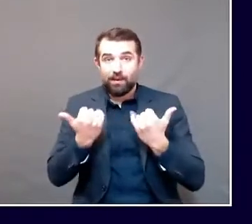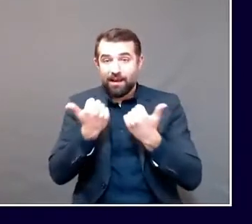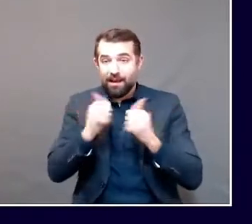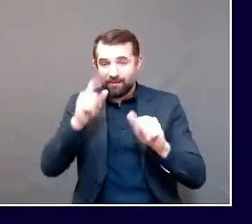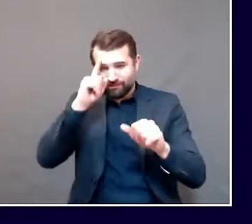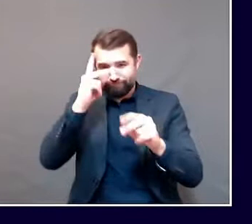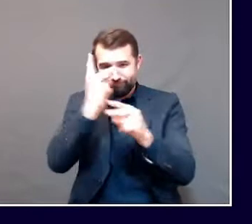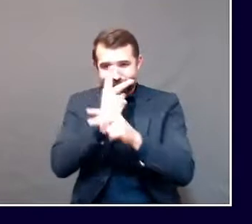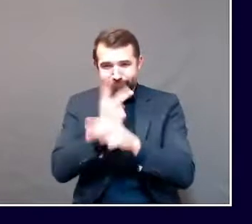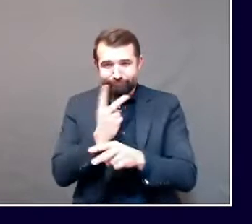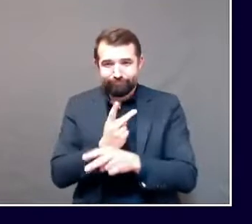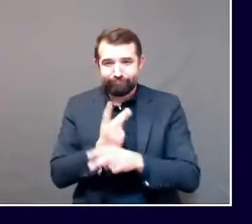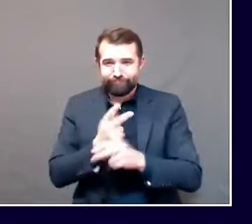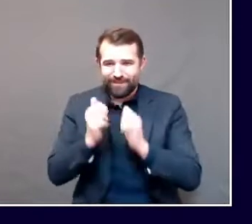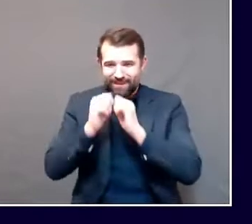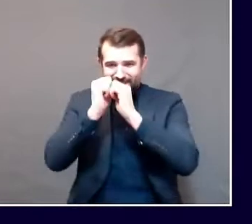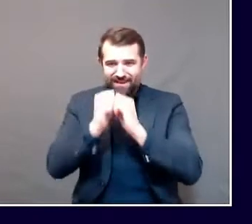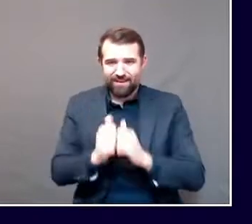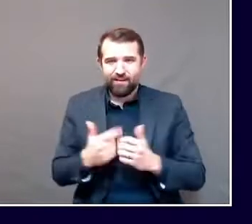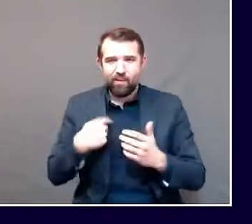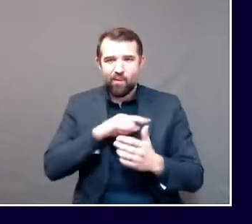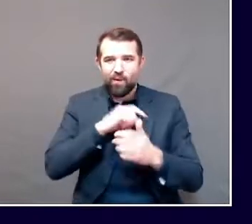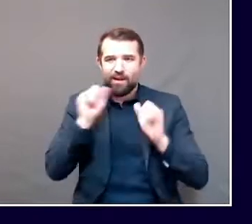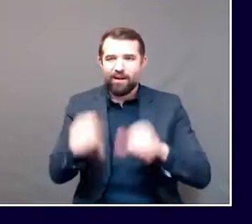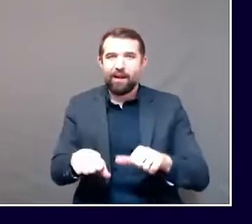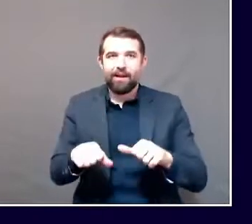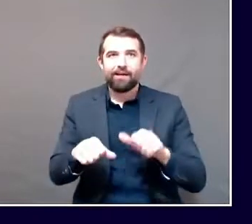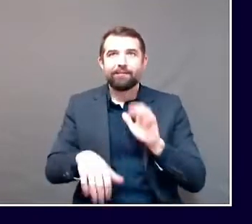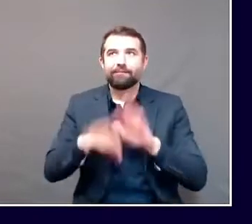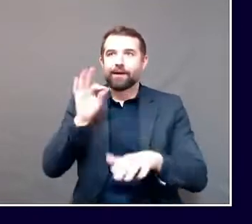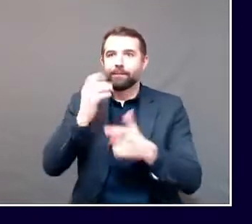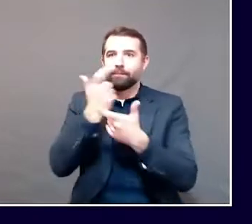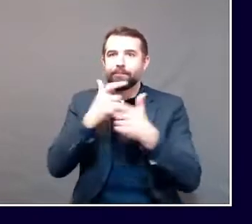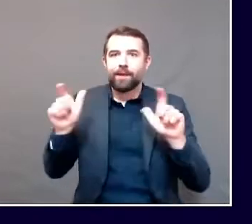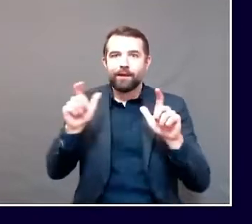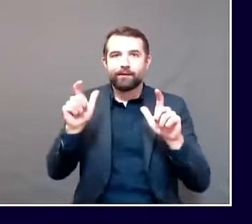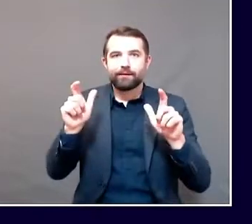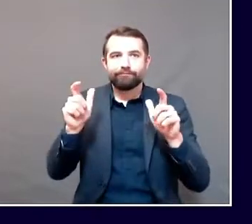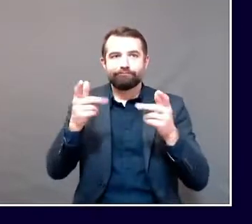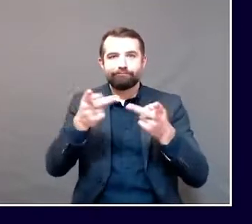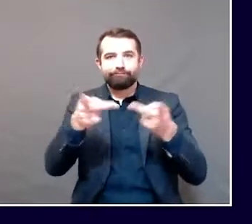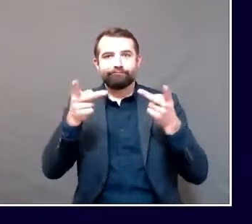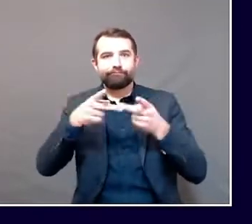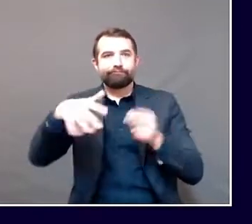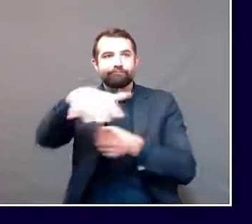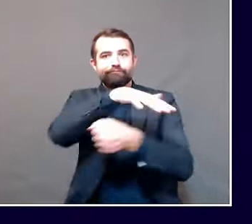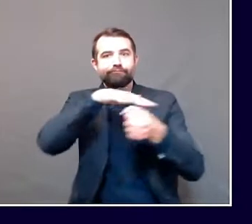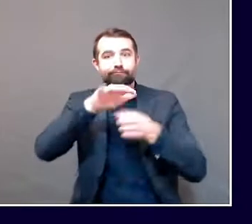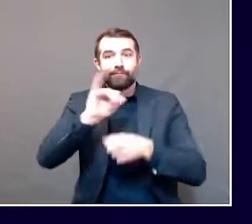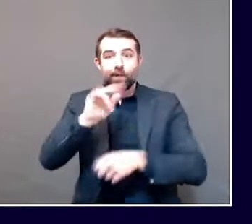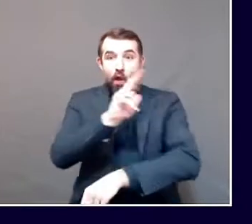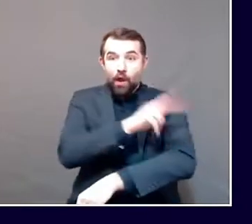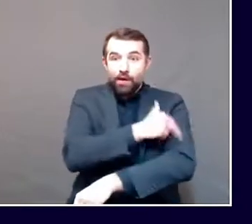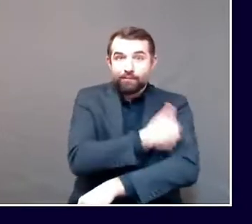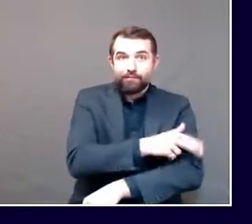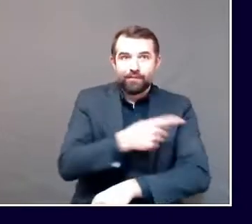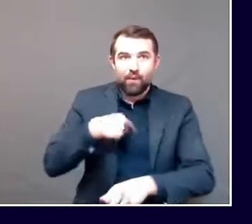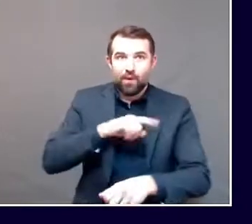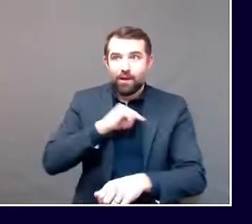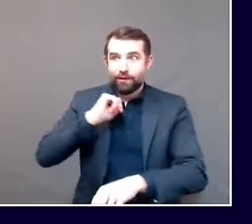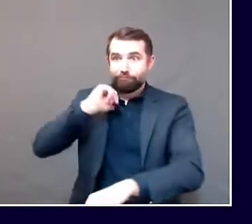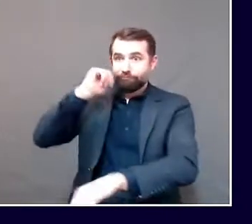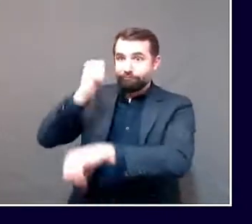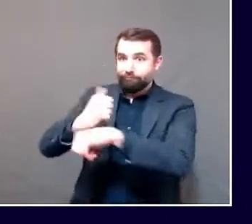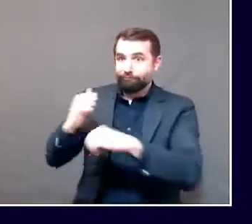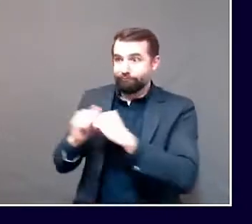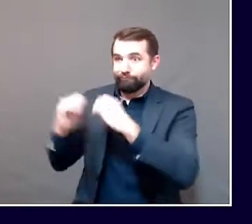advantage of high throughput locations, be that hospitals, be that other sites that we may have to set up ourselves. If we rely